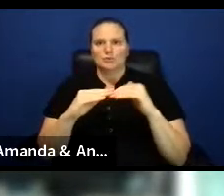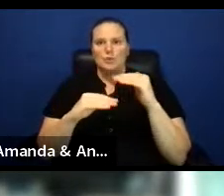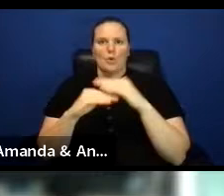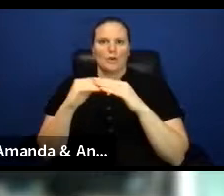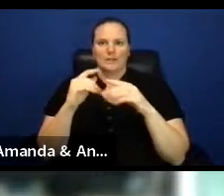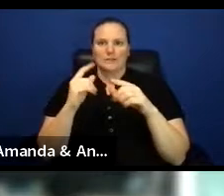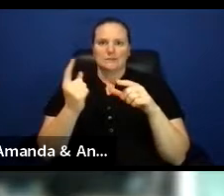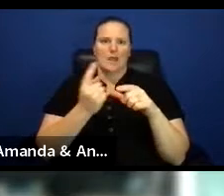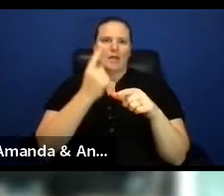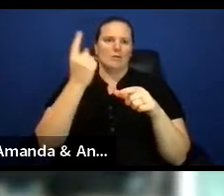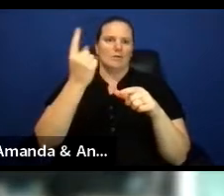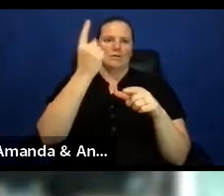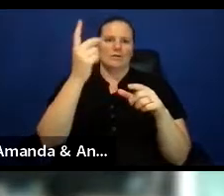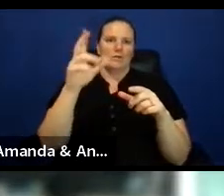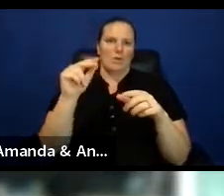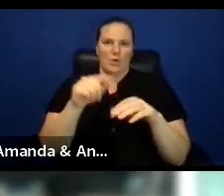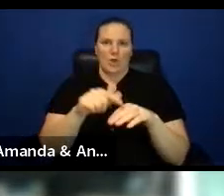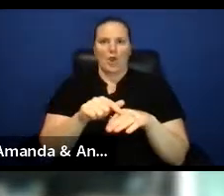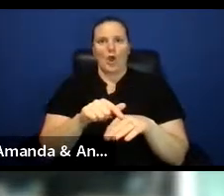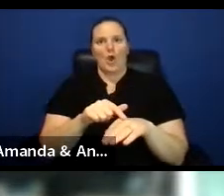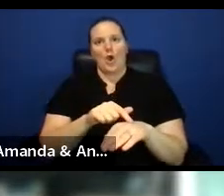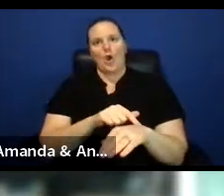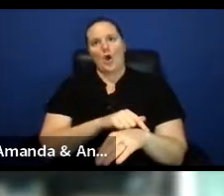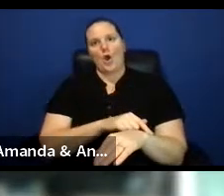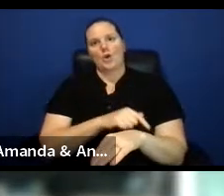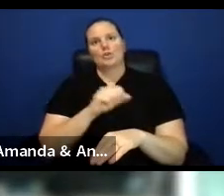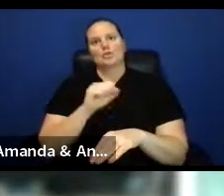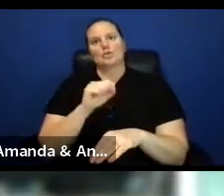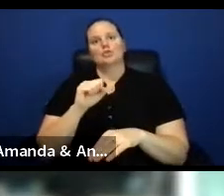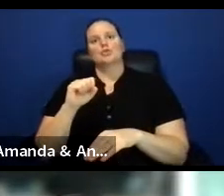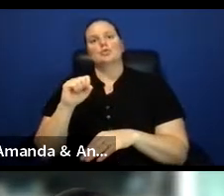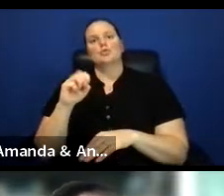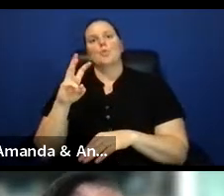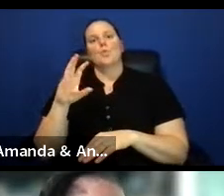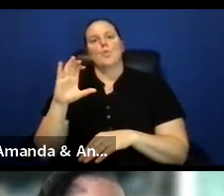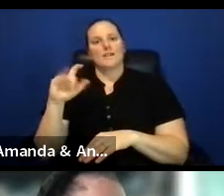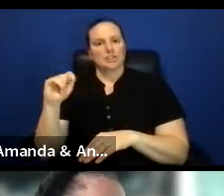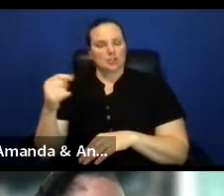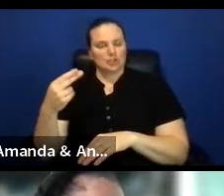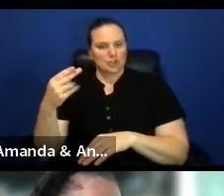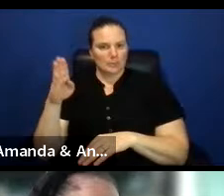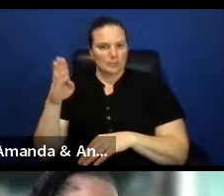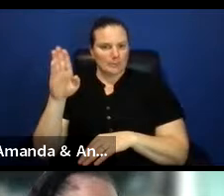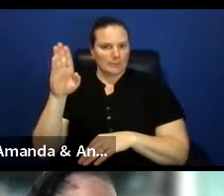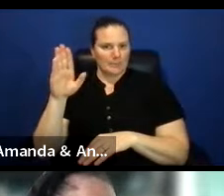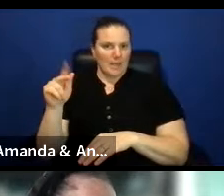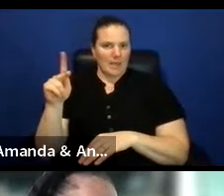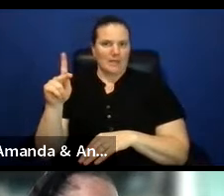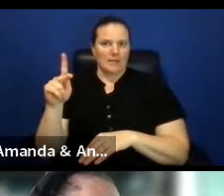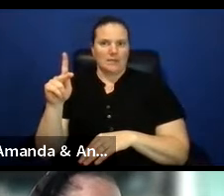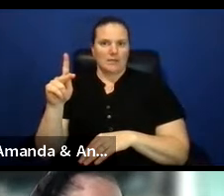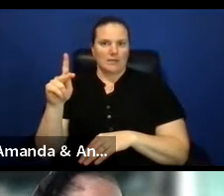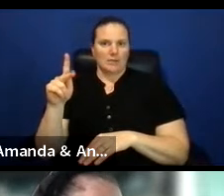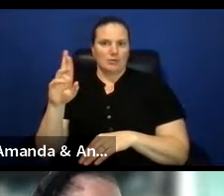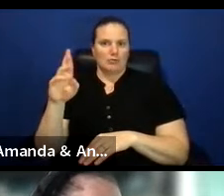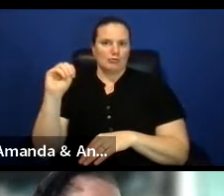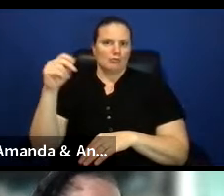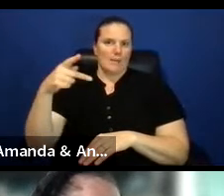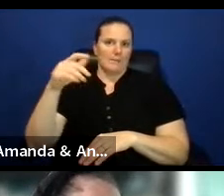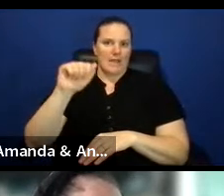spiral. We're looking at elongated switchback ramps that will be at ADA